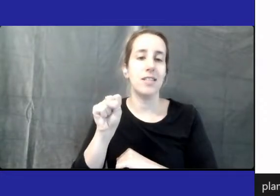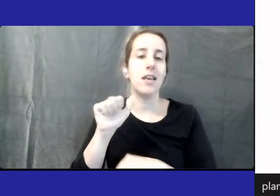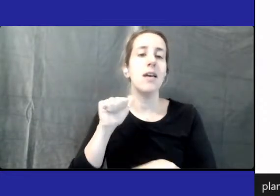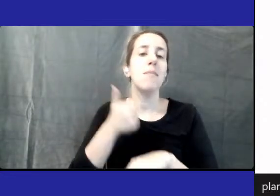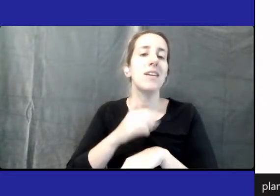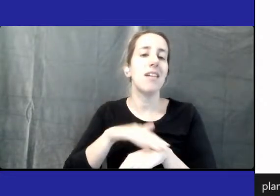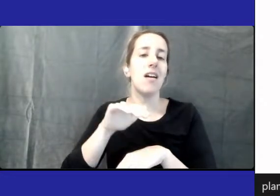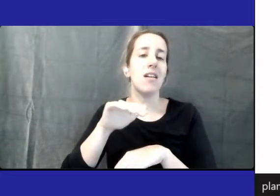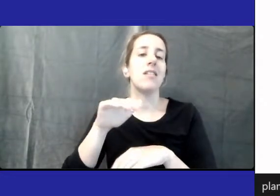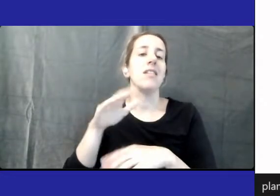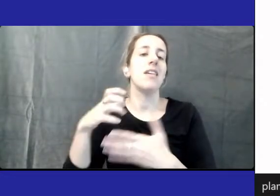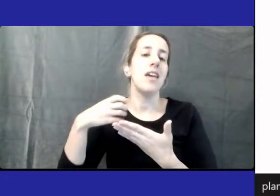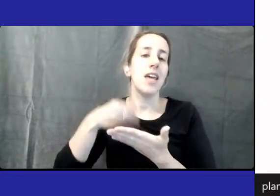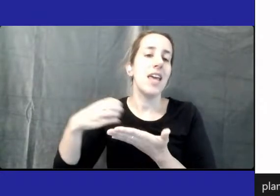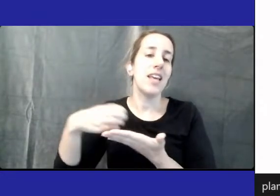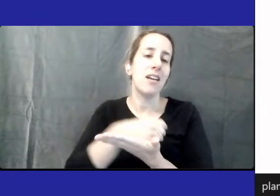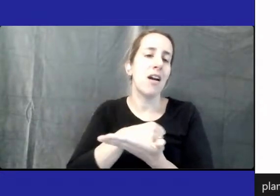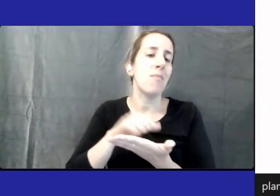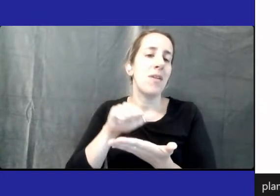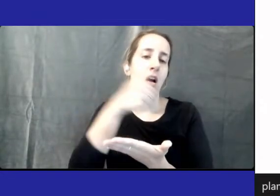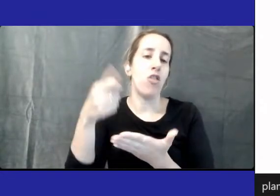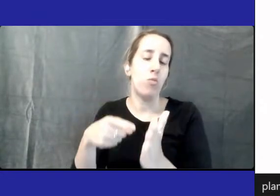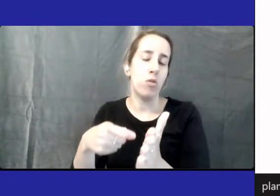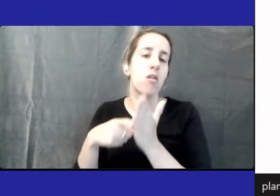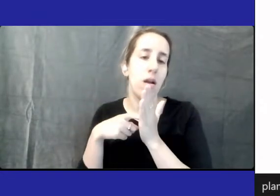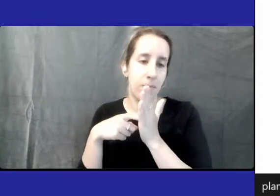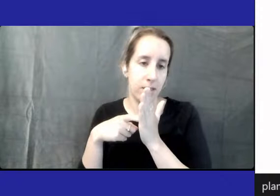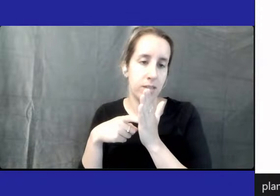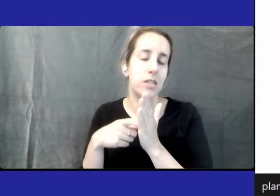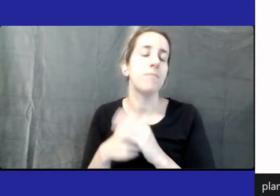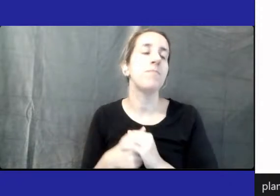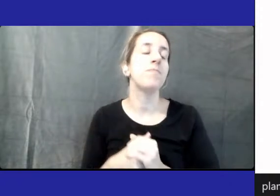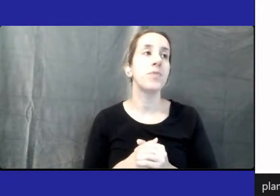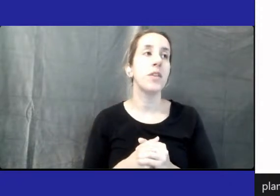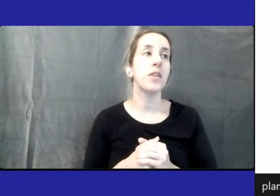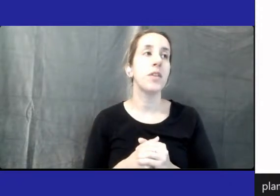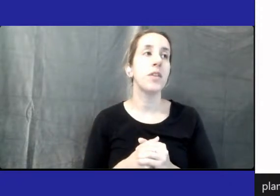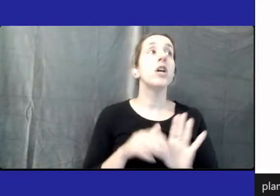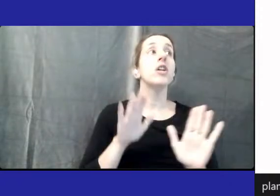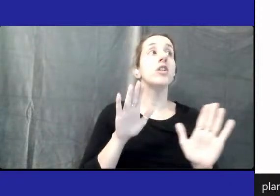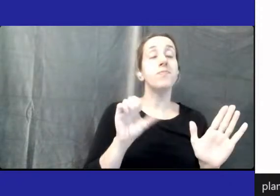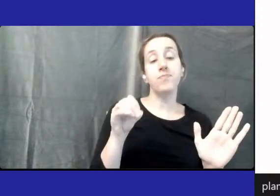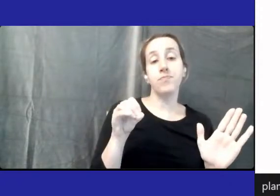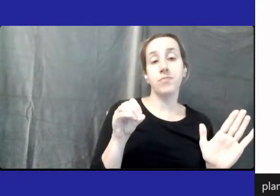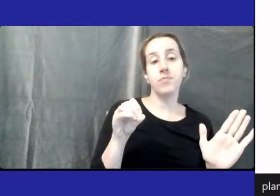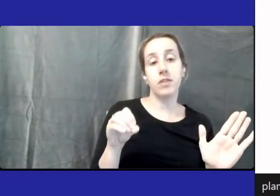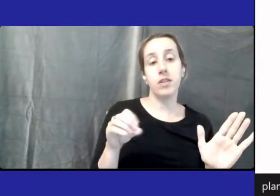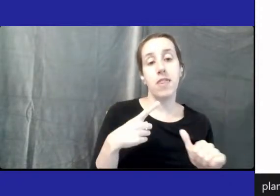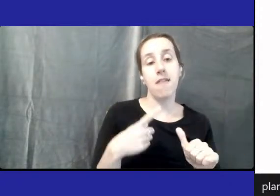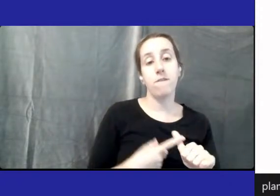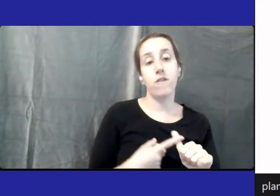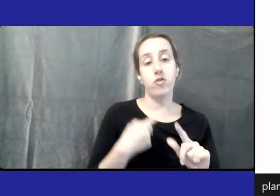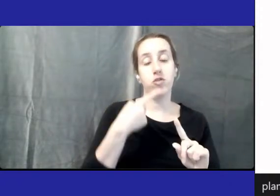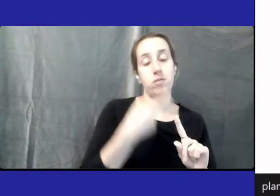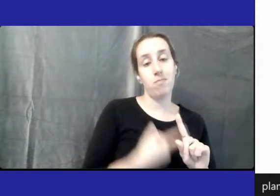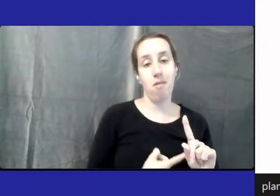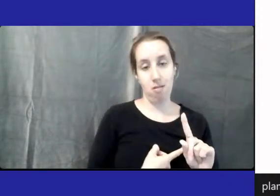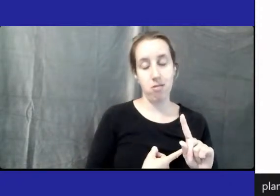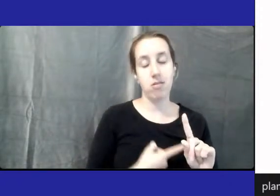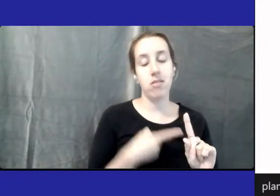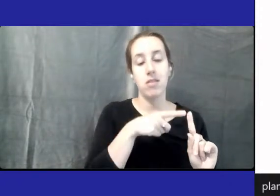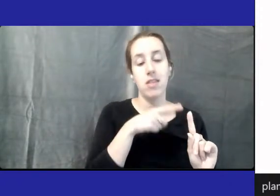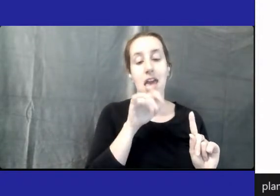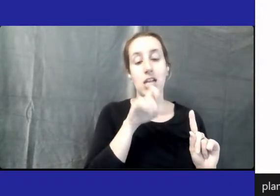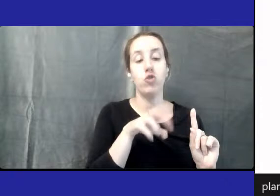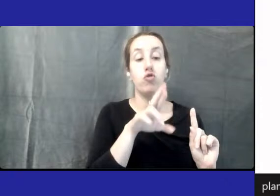that end, the first month by which individuals had to recertify based on